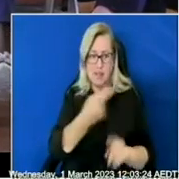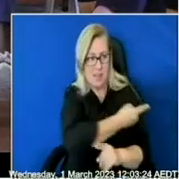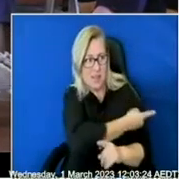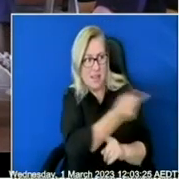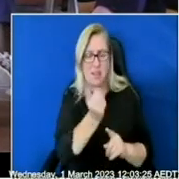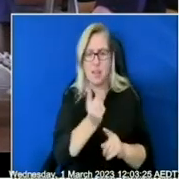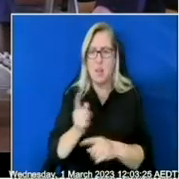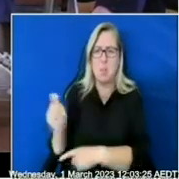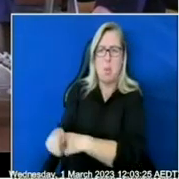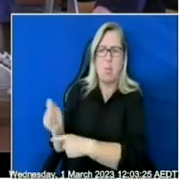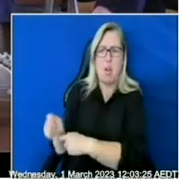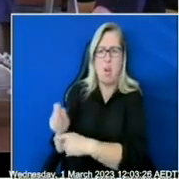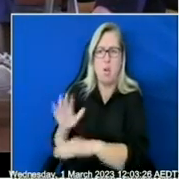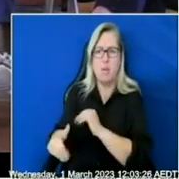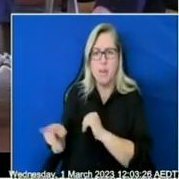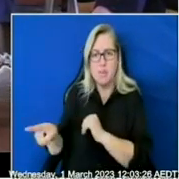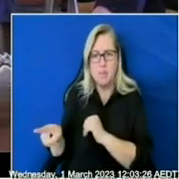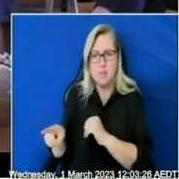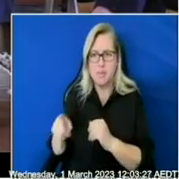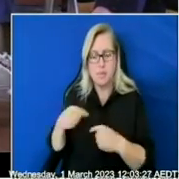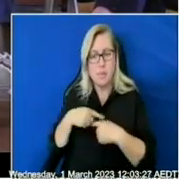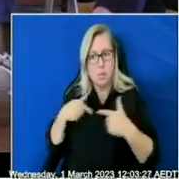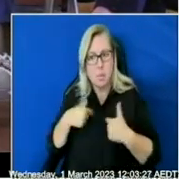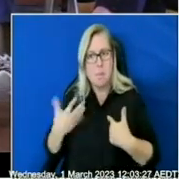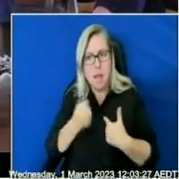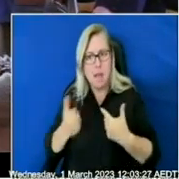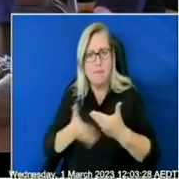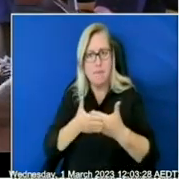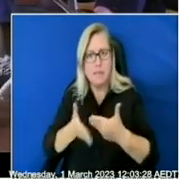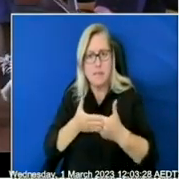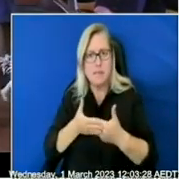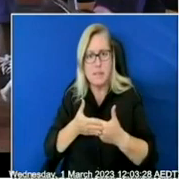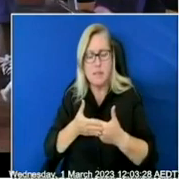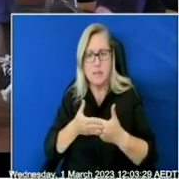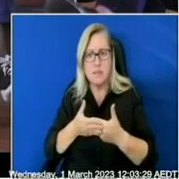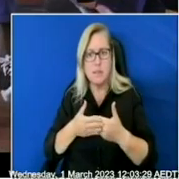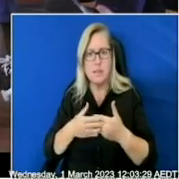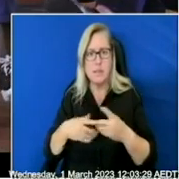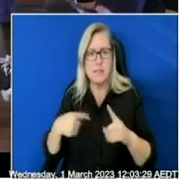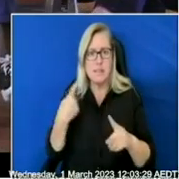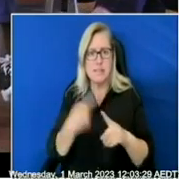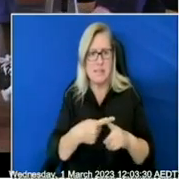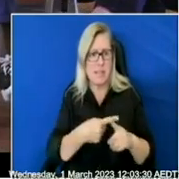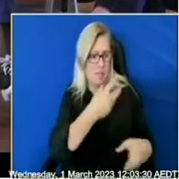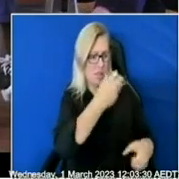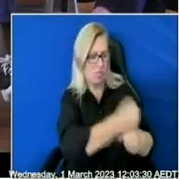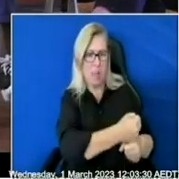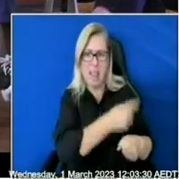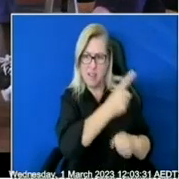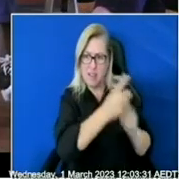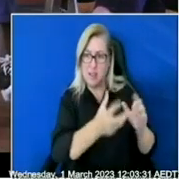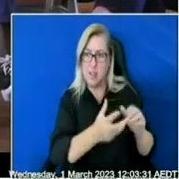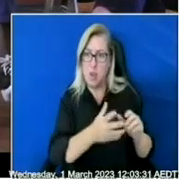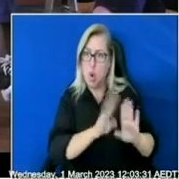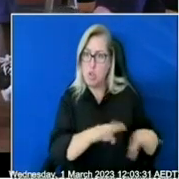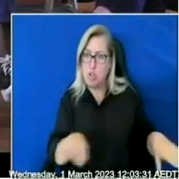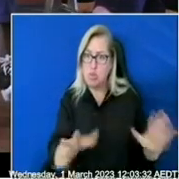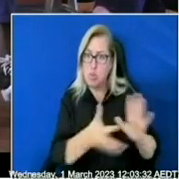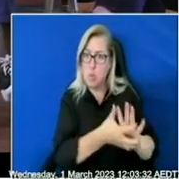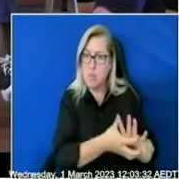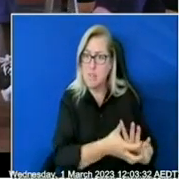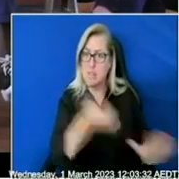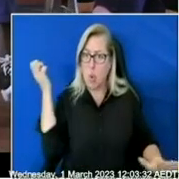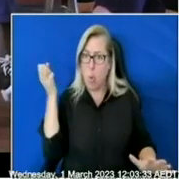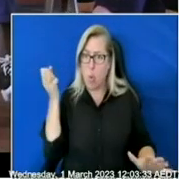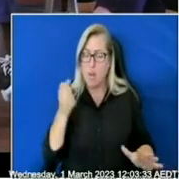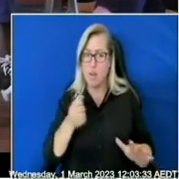that. And for Gran as well, honour him. She had her kids stolen, taken. Like, yeah, as a mother. Look at our grandkids. Yeah. If anyone would come to take